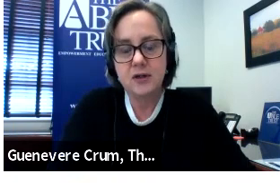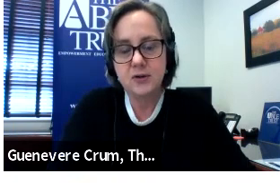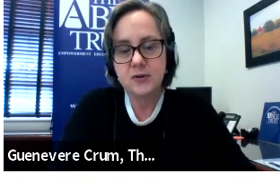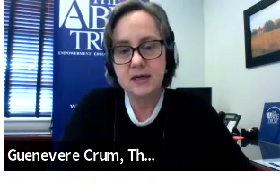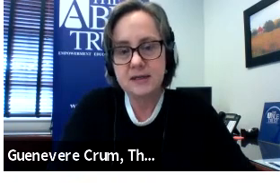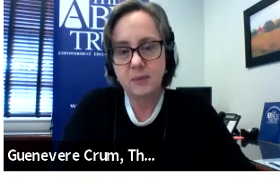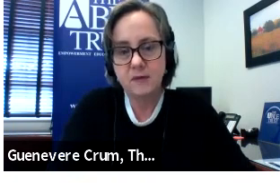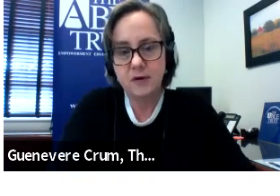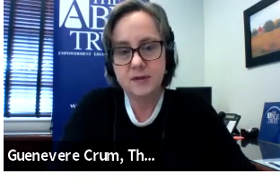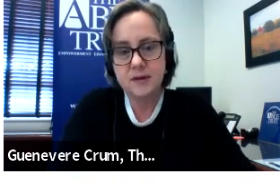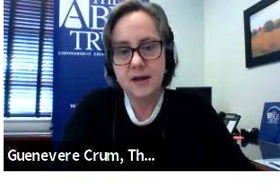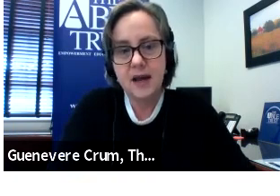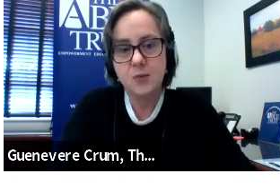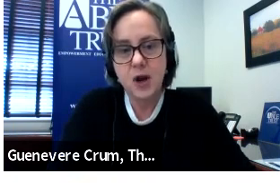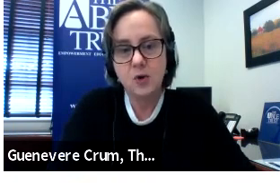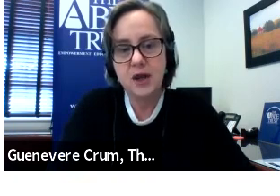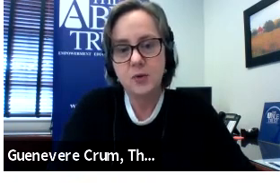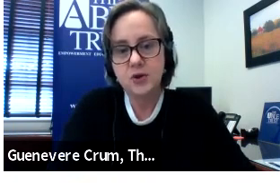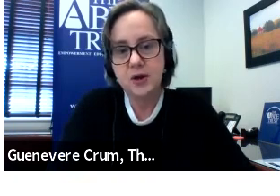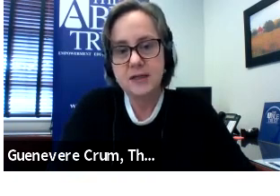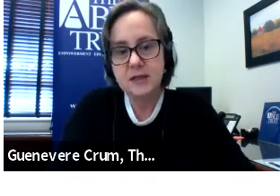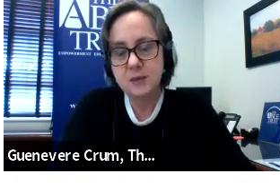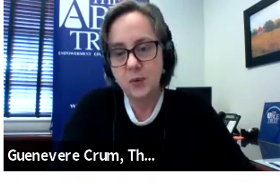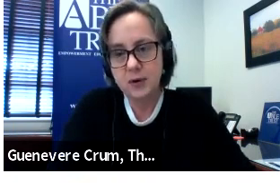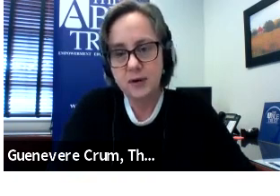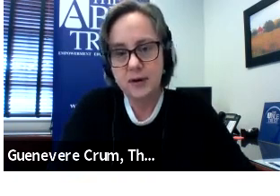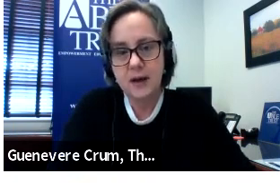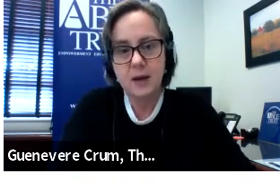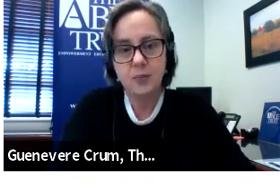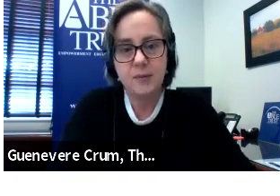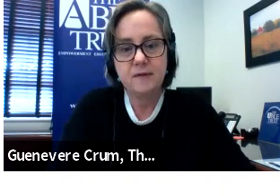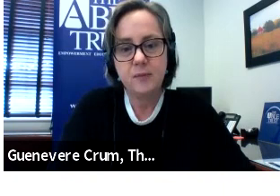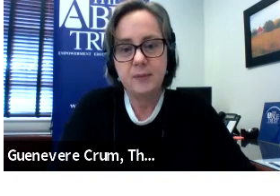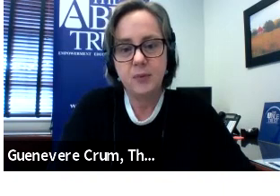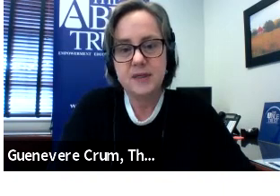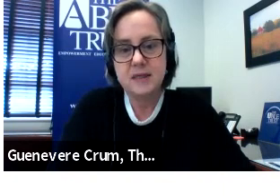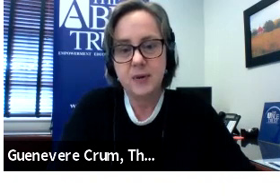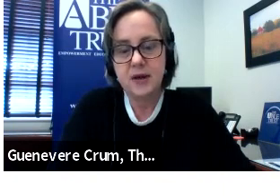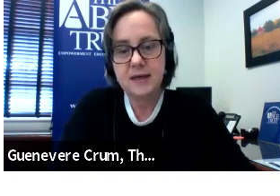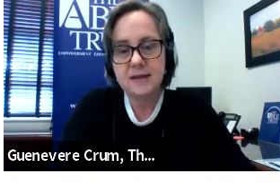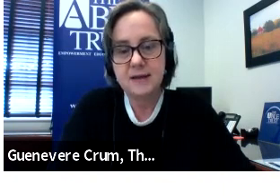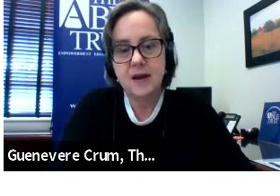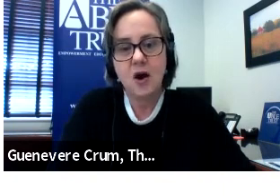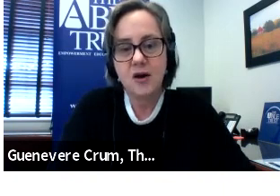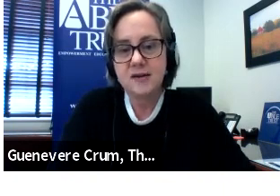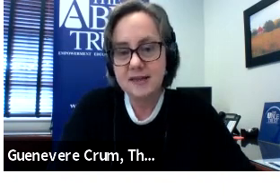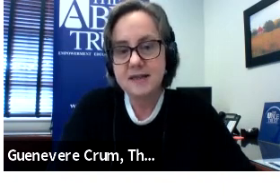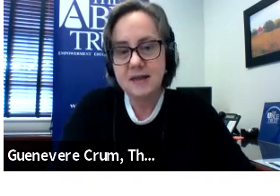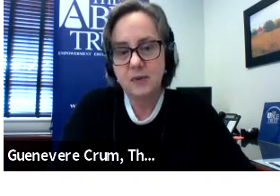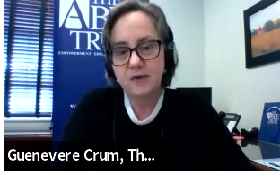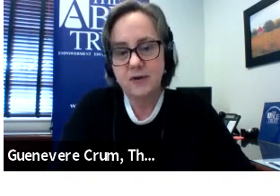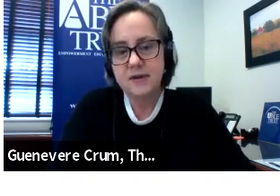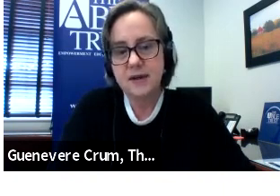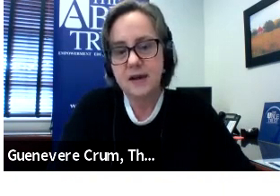especially on Giving Tuesday, December 1st. And we hope that you will join us to support employment for people with disabilities on